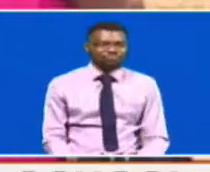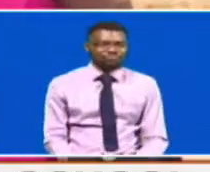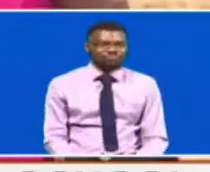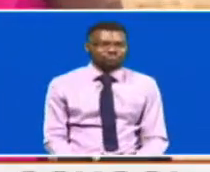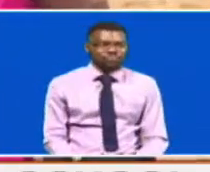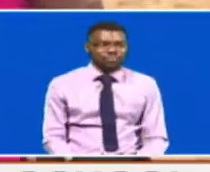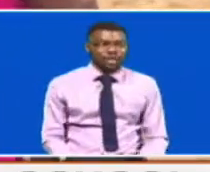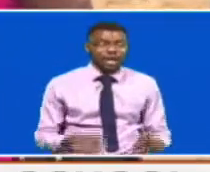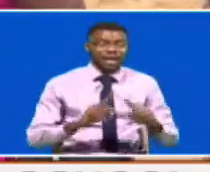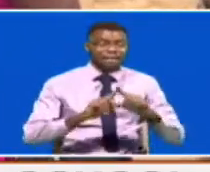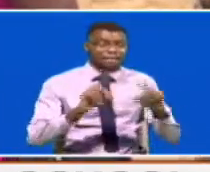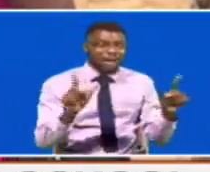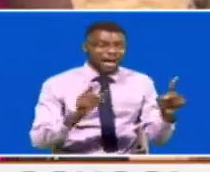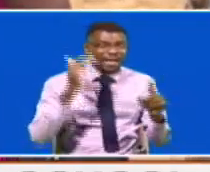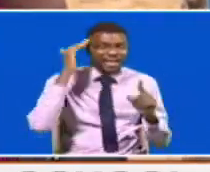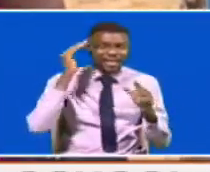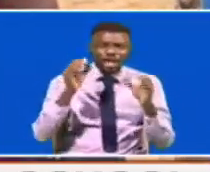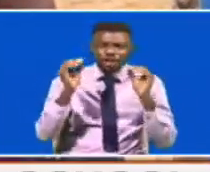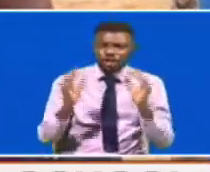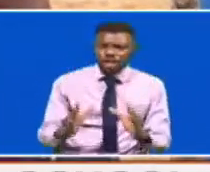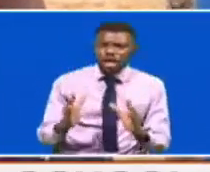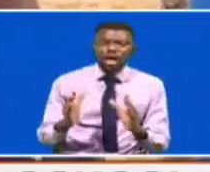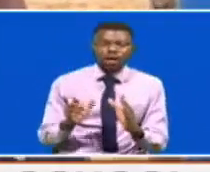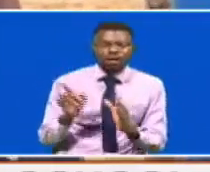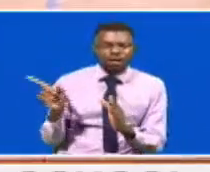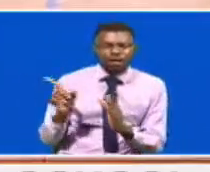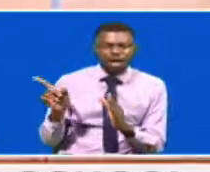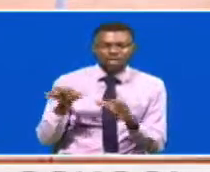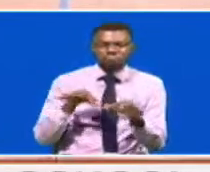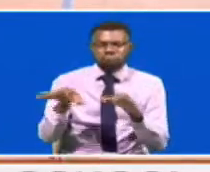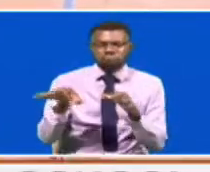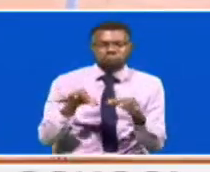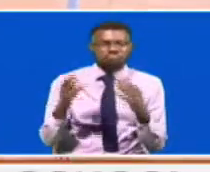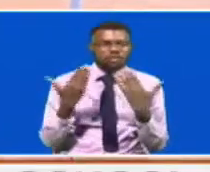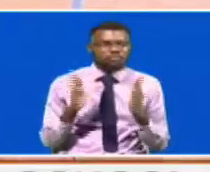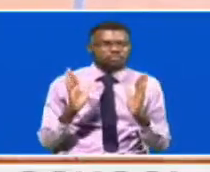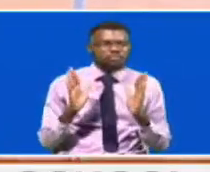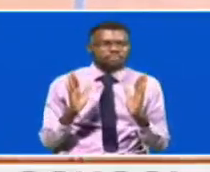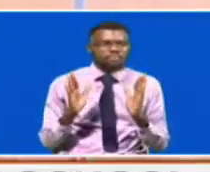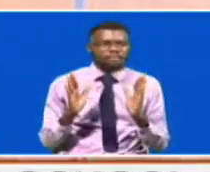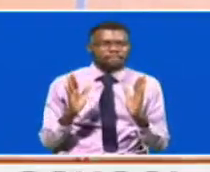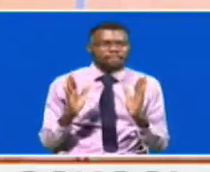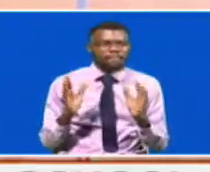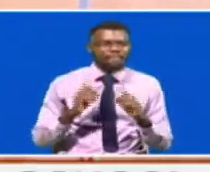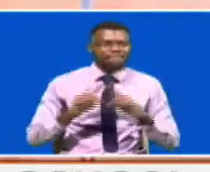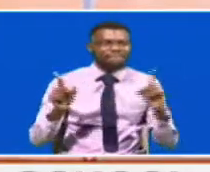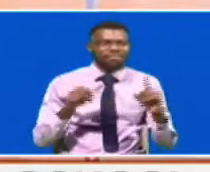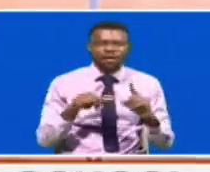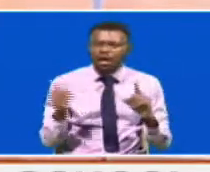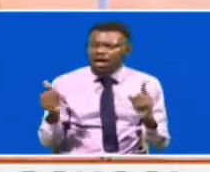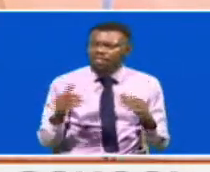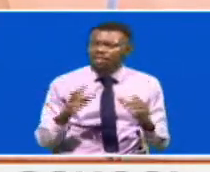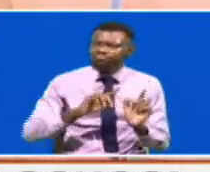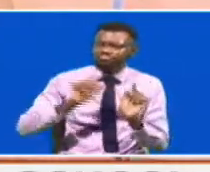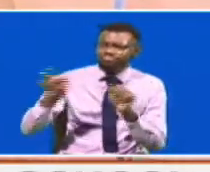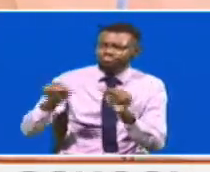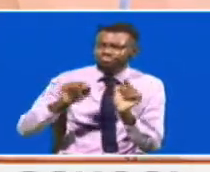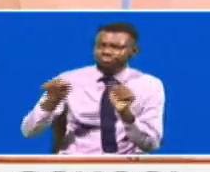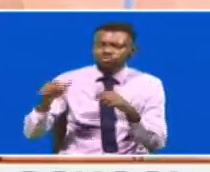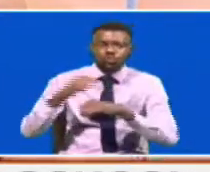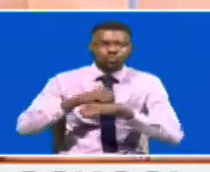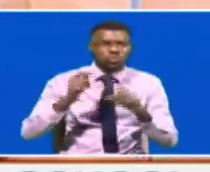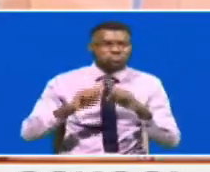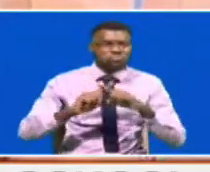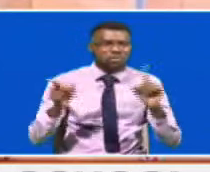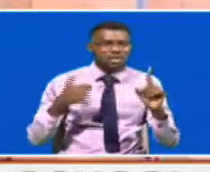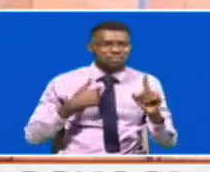examination, according to head teacher Anthony Charo. Reporting day, wenzangu walianza kuripoti shule, lakini